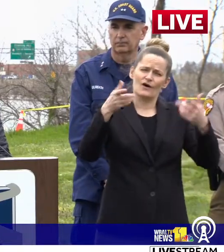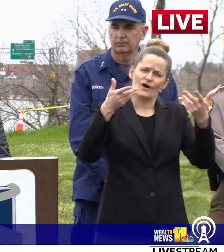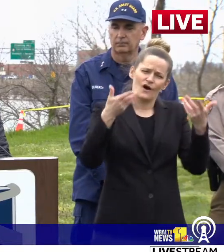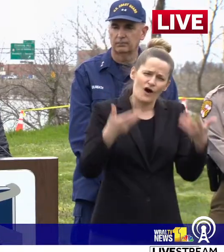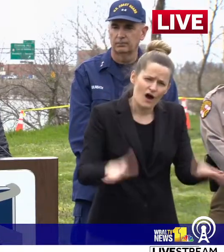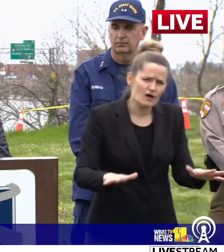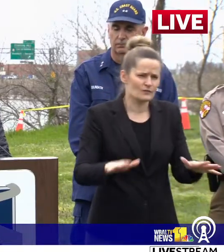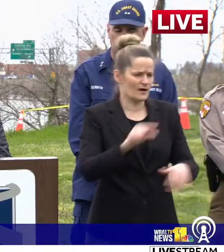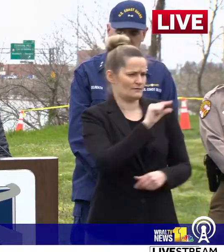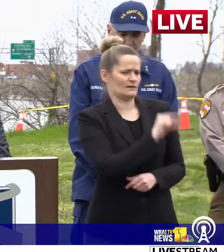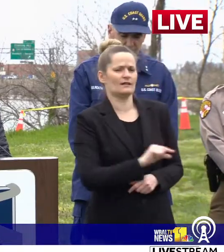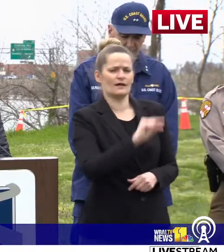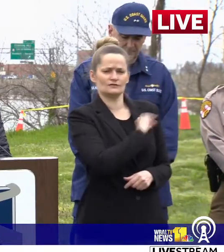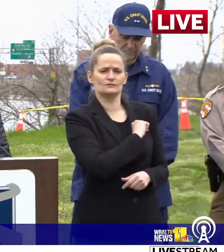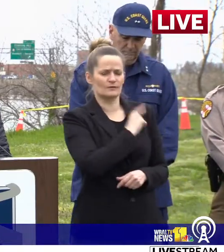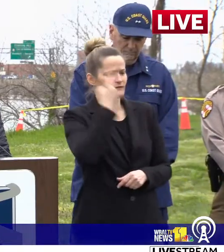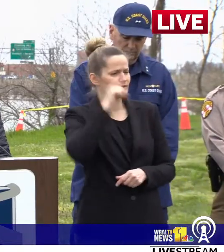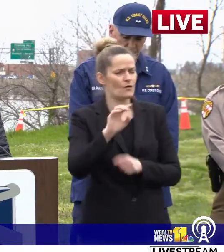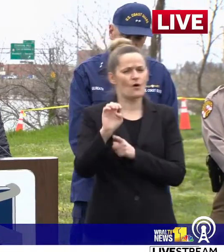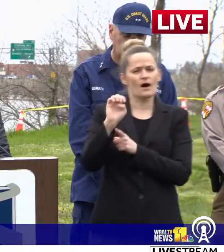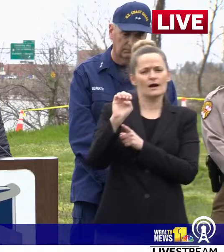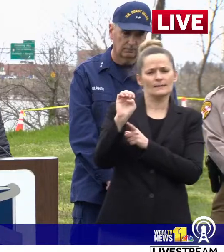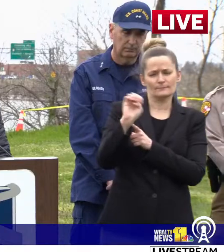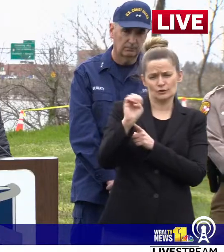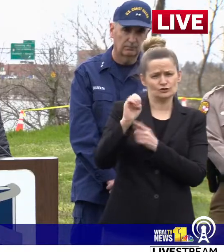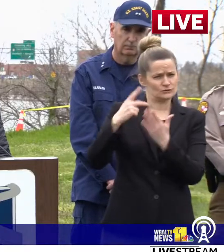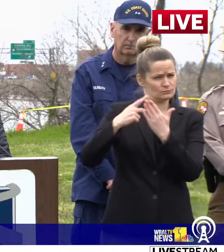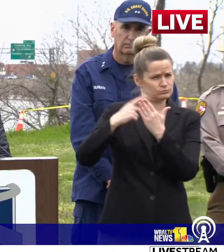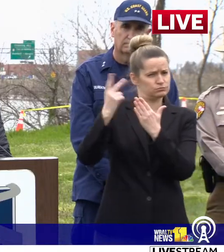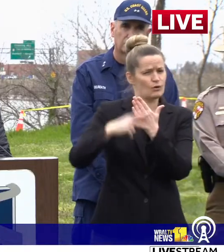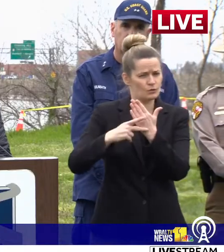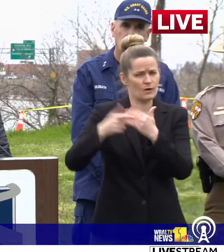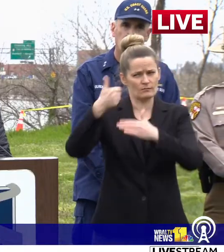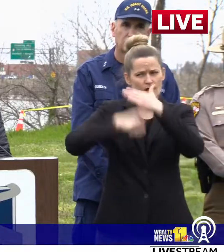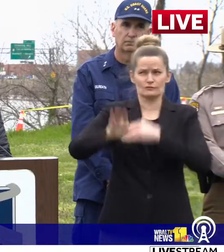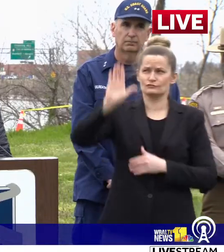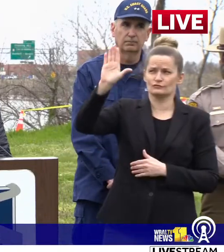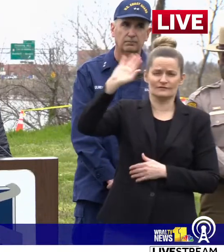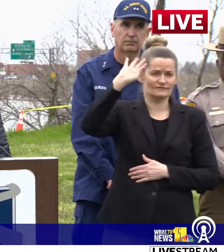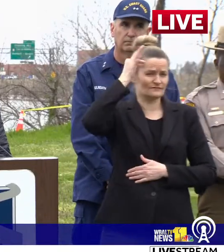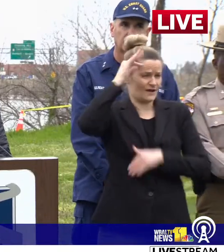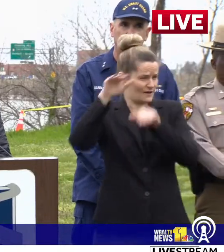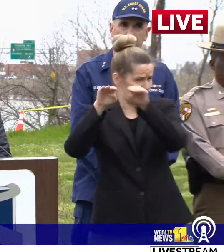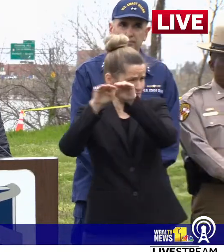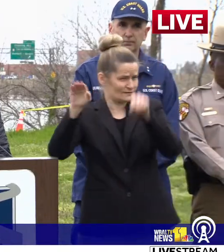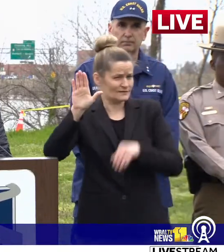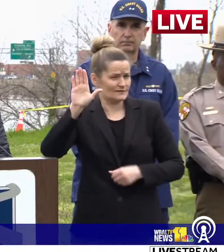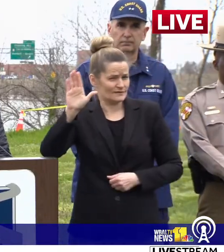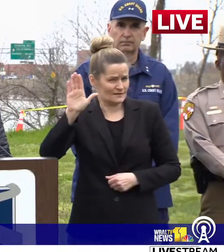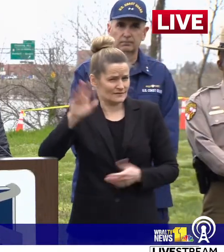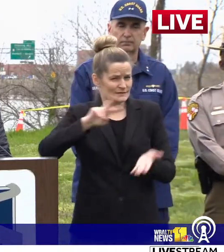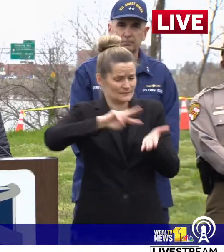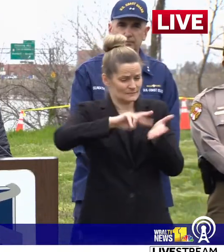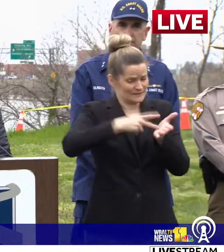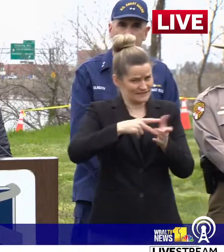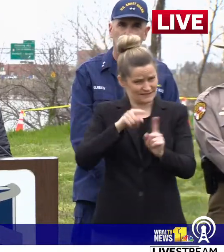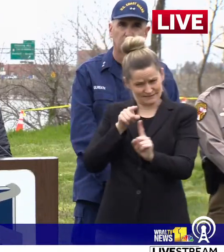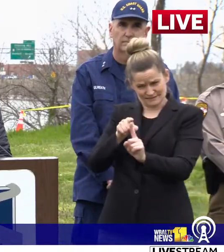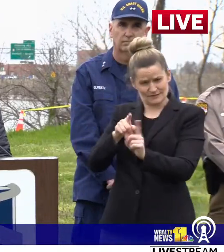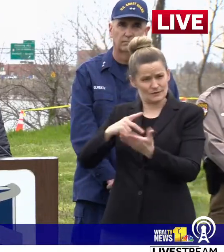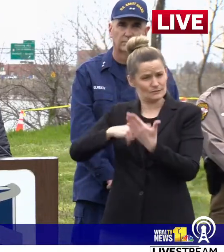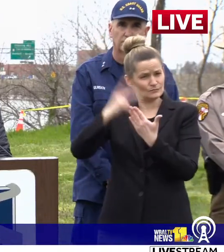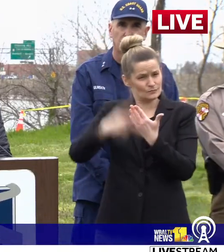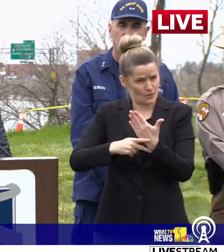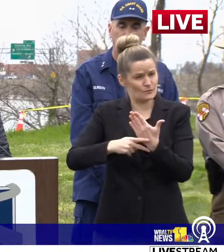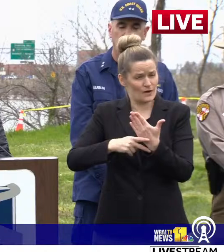They've been accepted into the emergency program at the federal level that will mean that